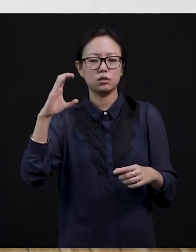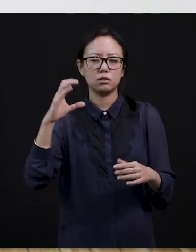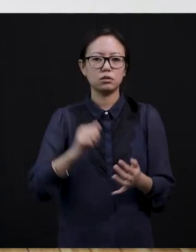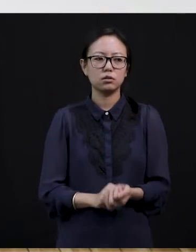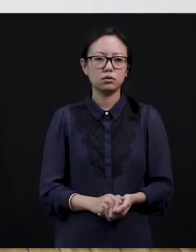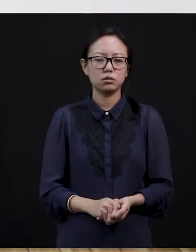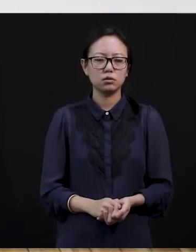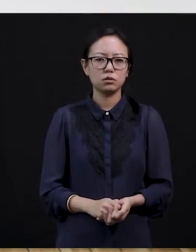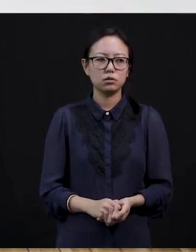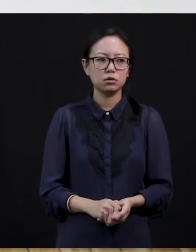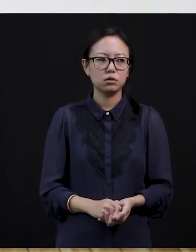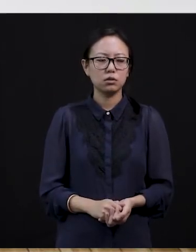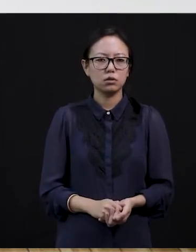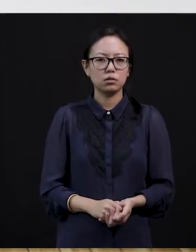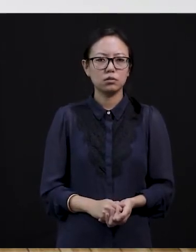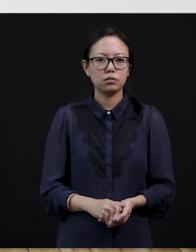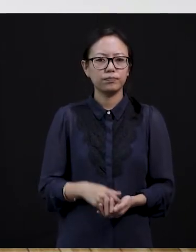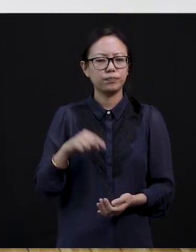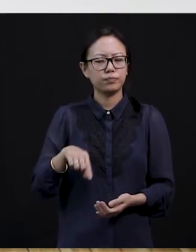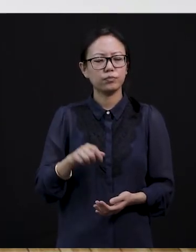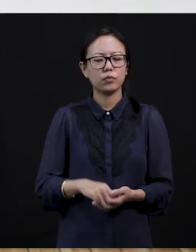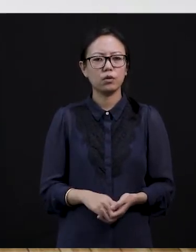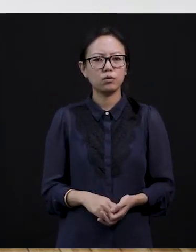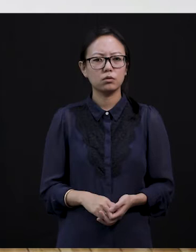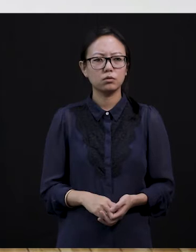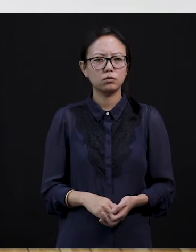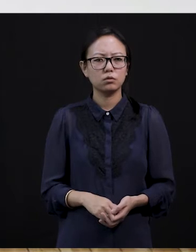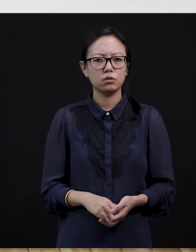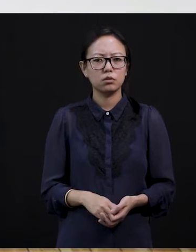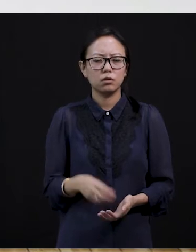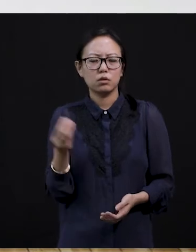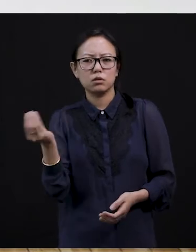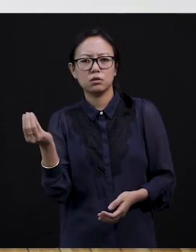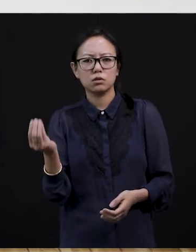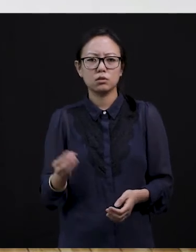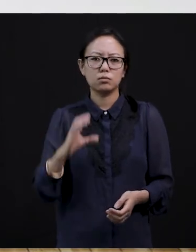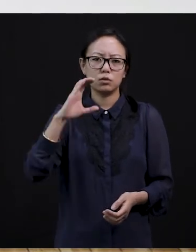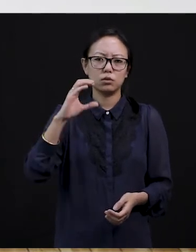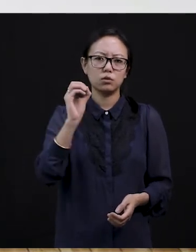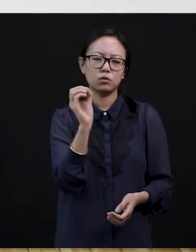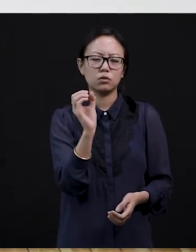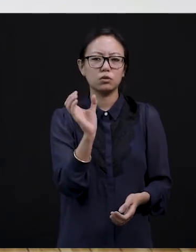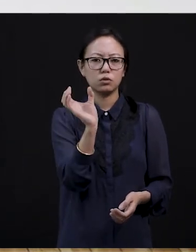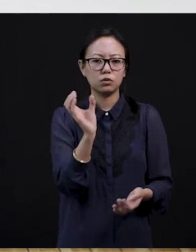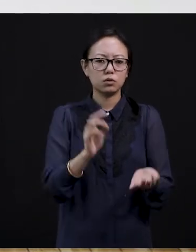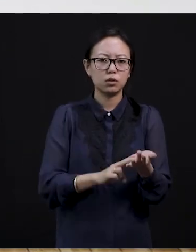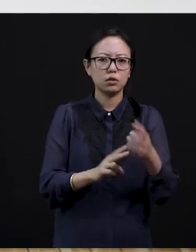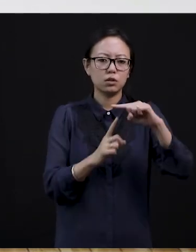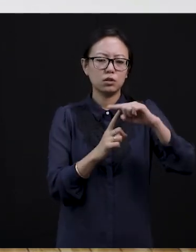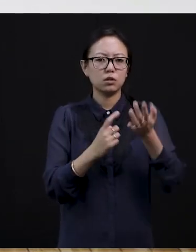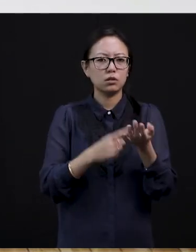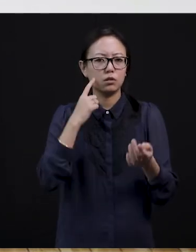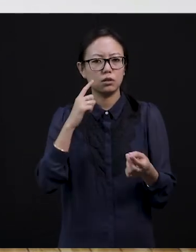French Revolution. Now, after this, there were few countries who introduced the voting rights.